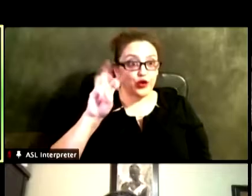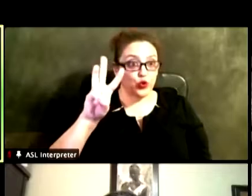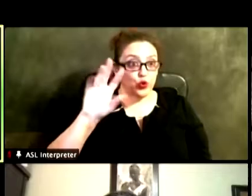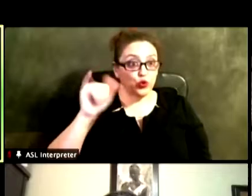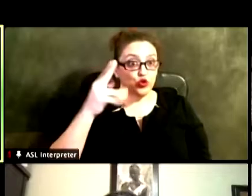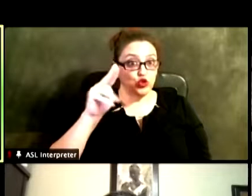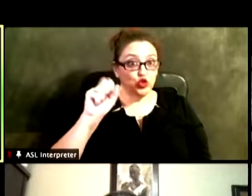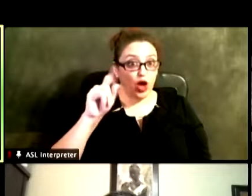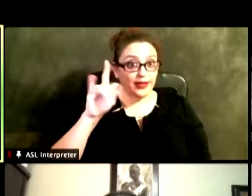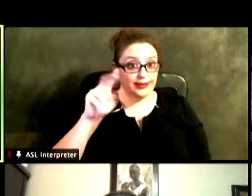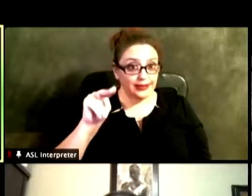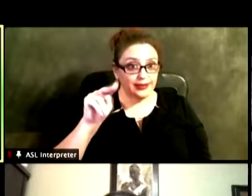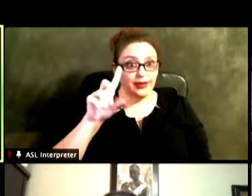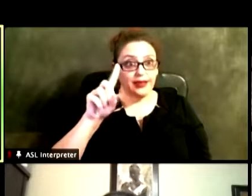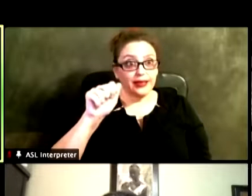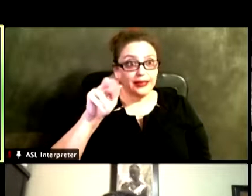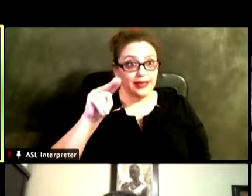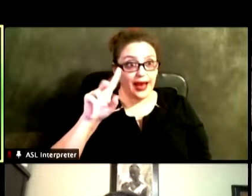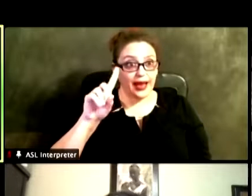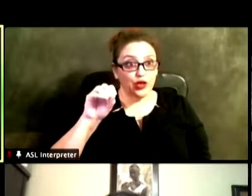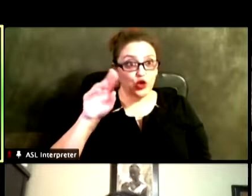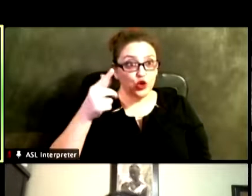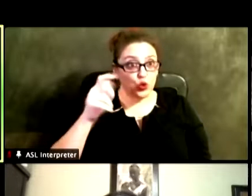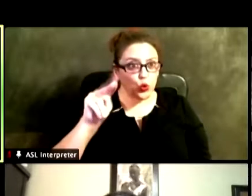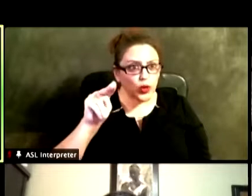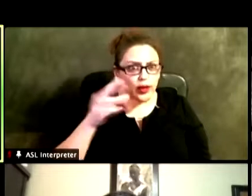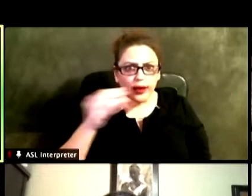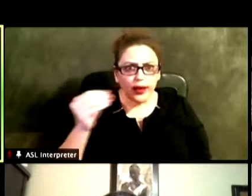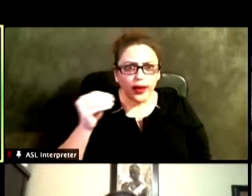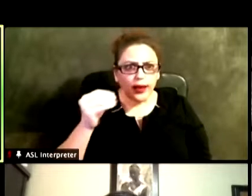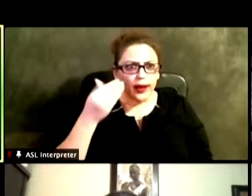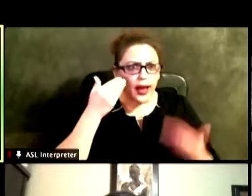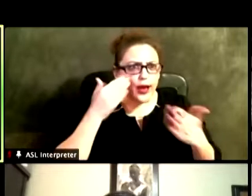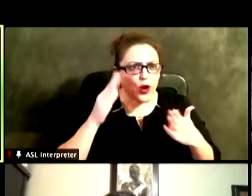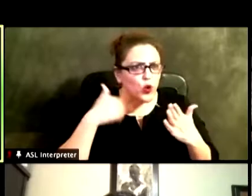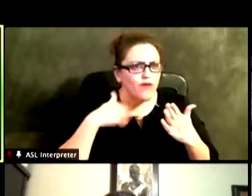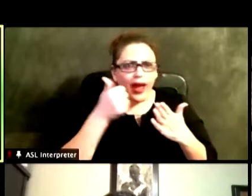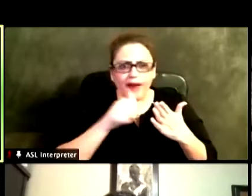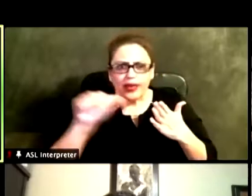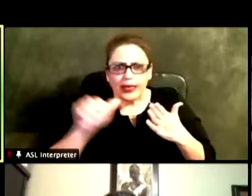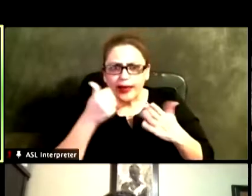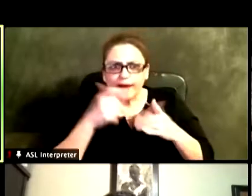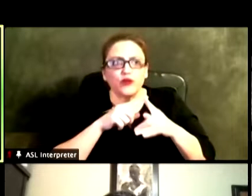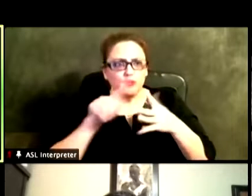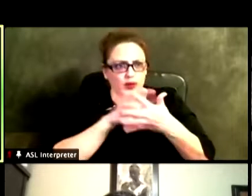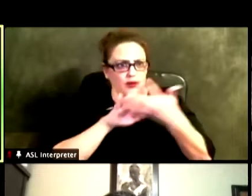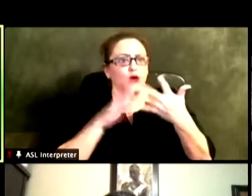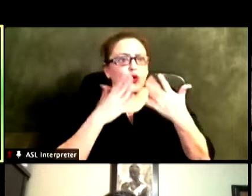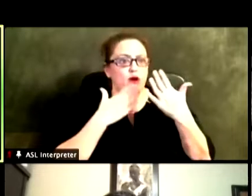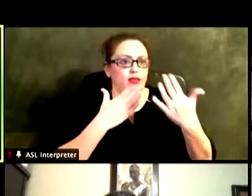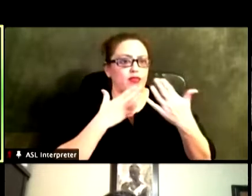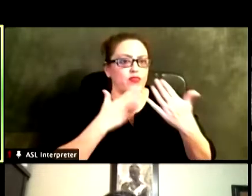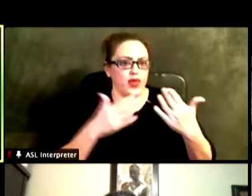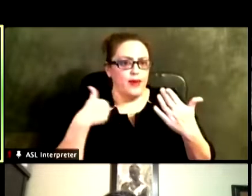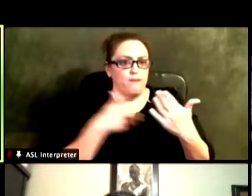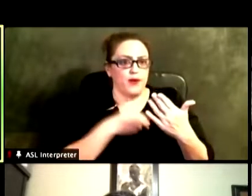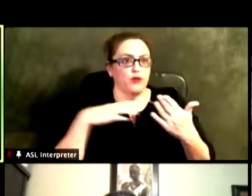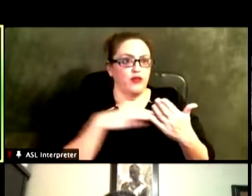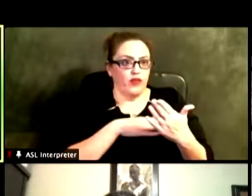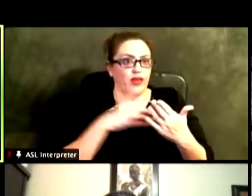Dan Dugan, and I don't know if I have any other council members at this point, but we want to thank all of you for being a part of